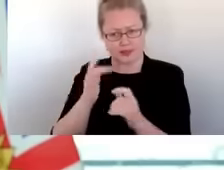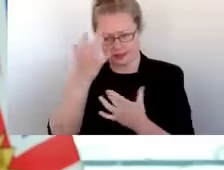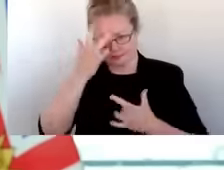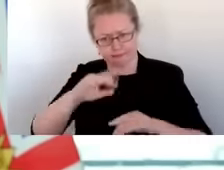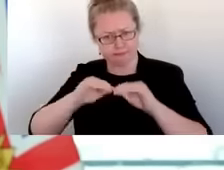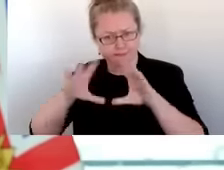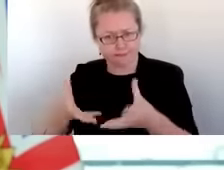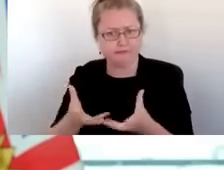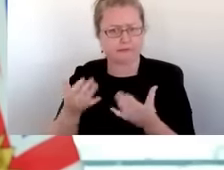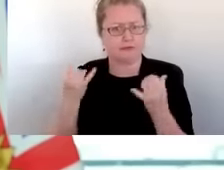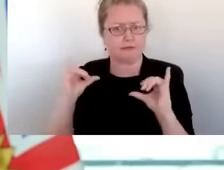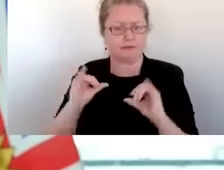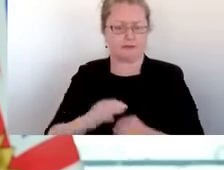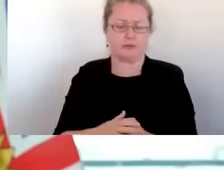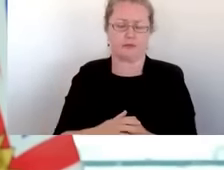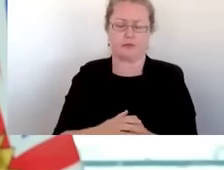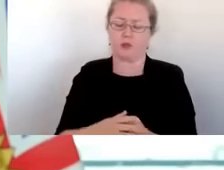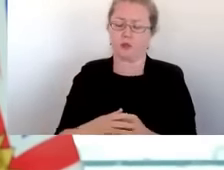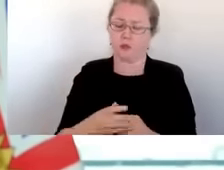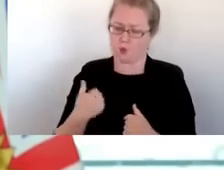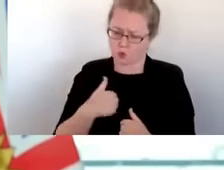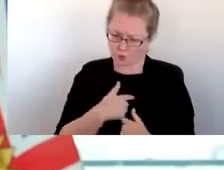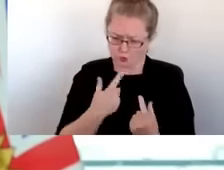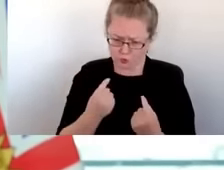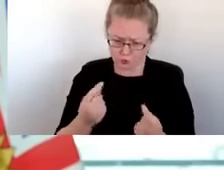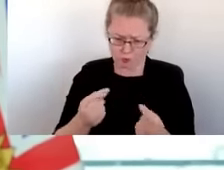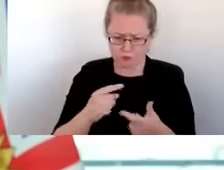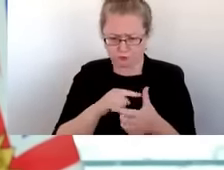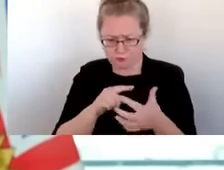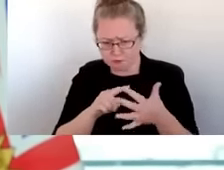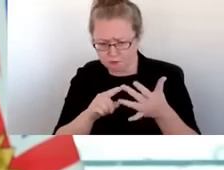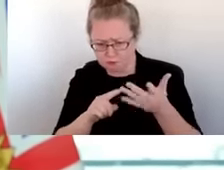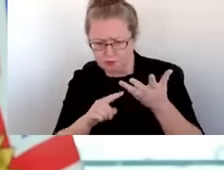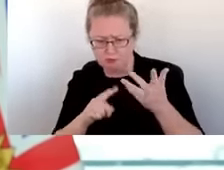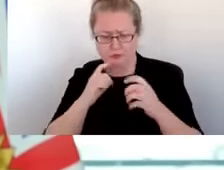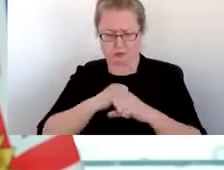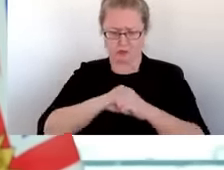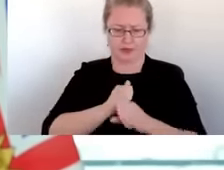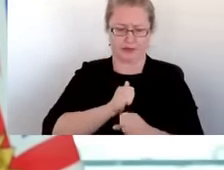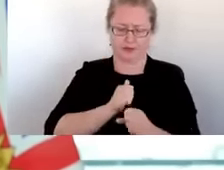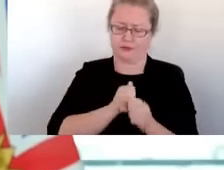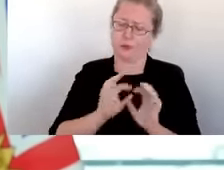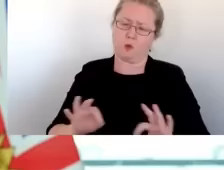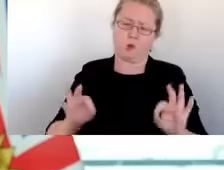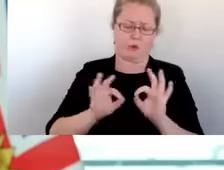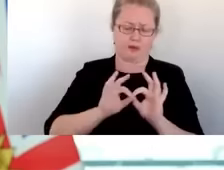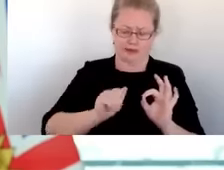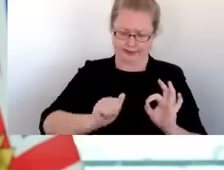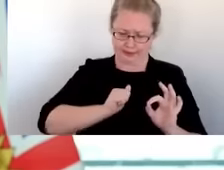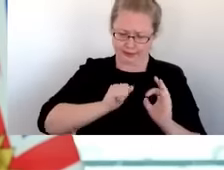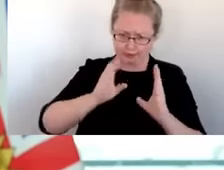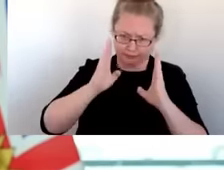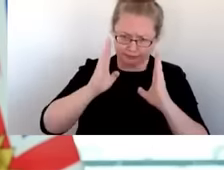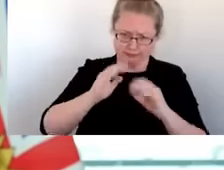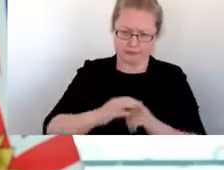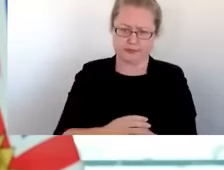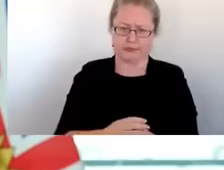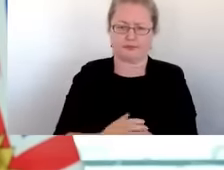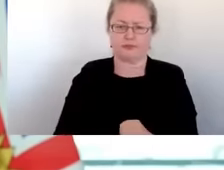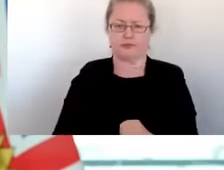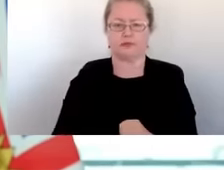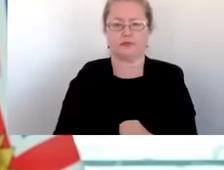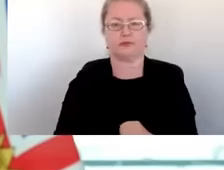enable the measures that we can take remain important. We also need to continue to pay attention